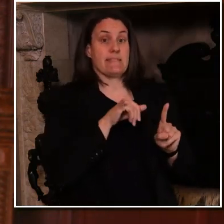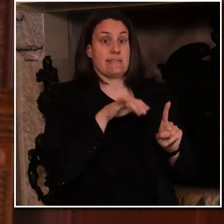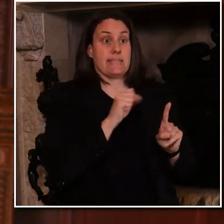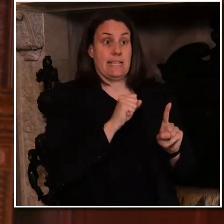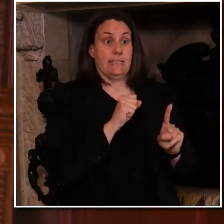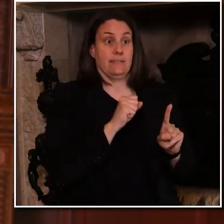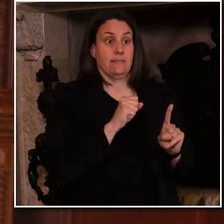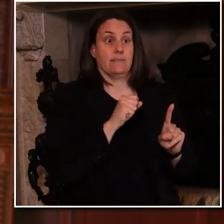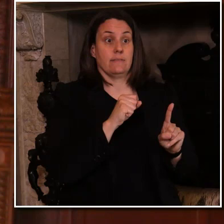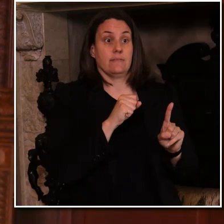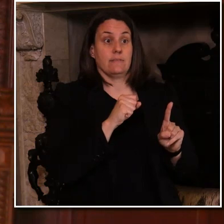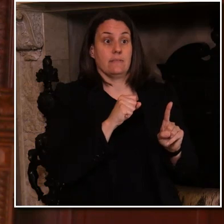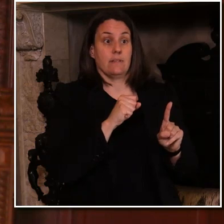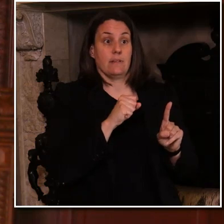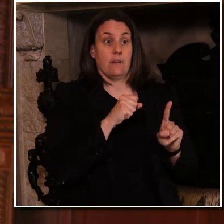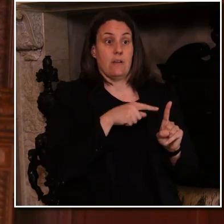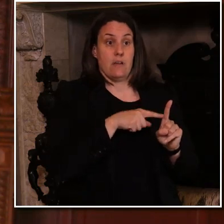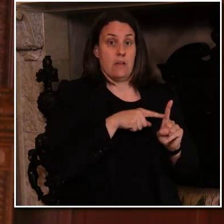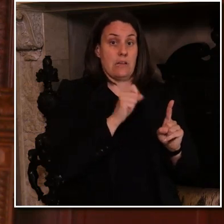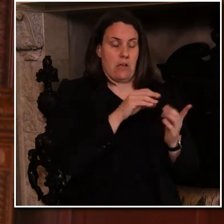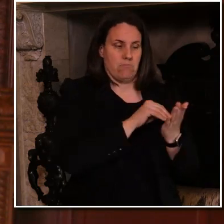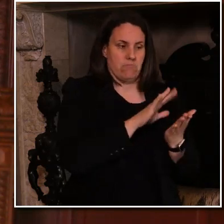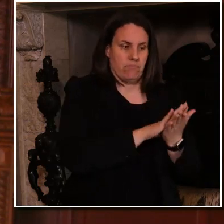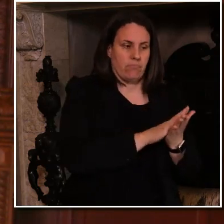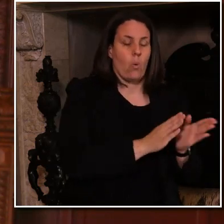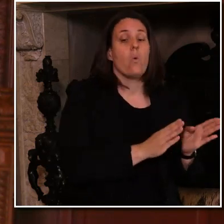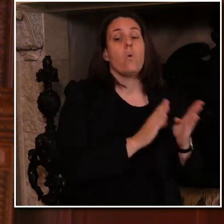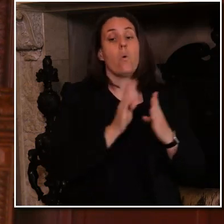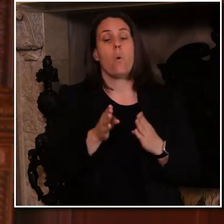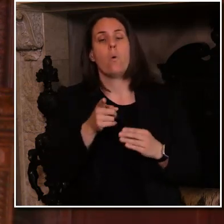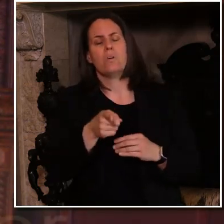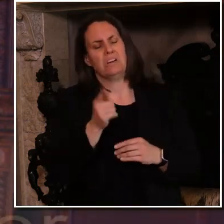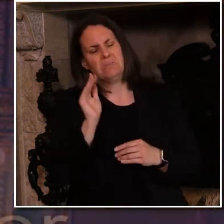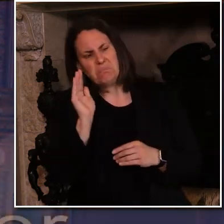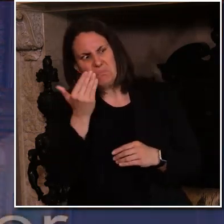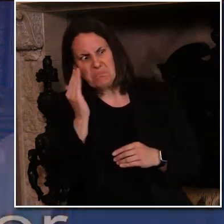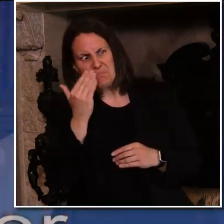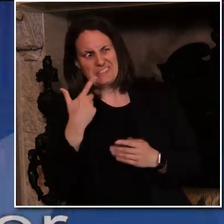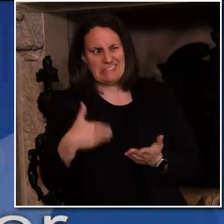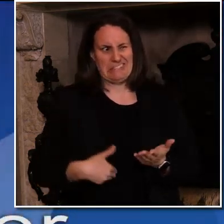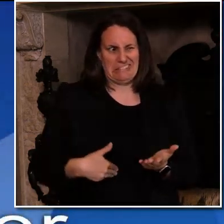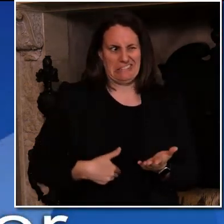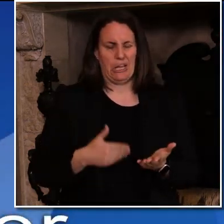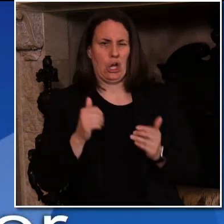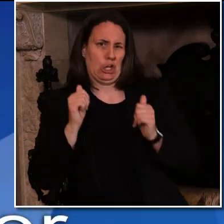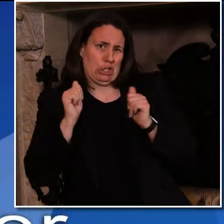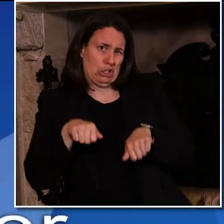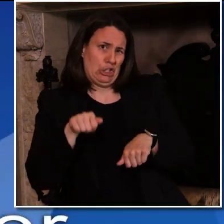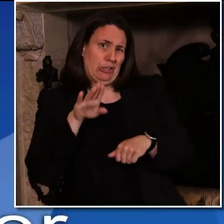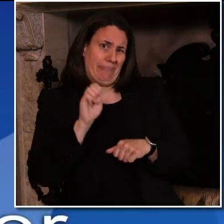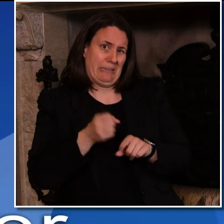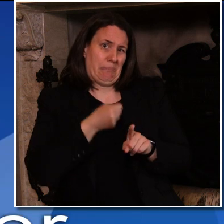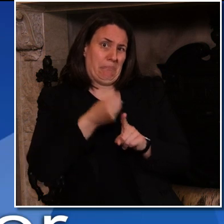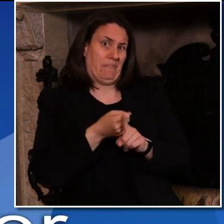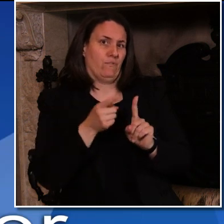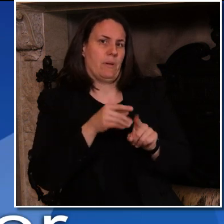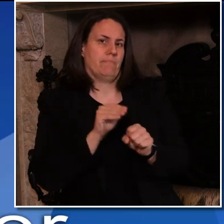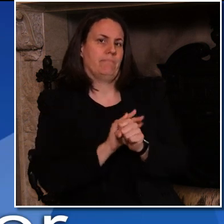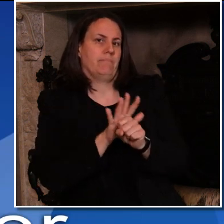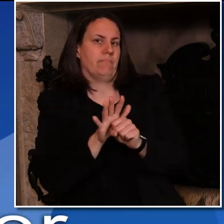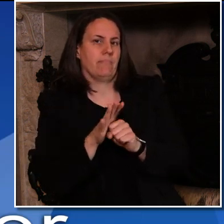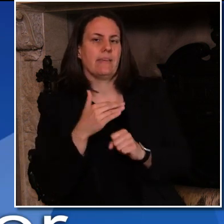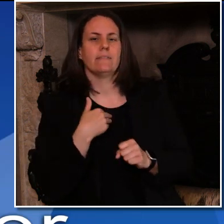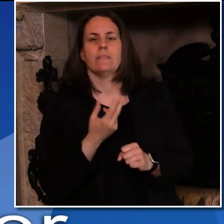associated with COVID-19 with or without testing. Thank you, Maddie. Now to Emily Files from Milwaukee Public Radio.